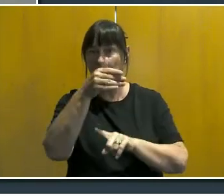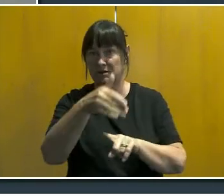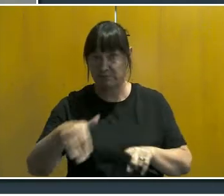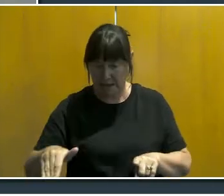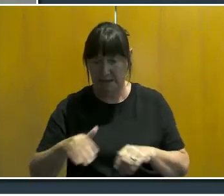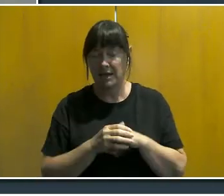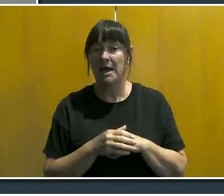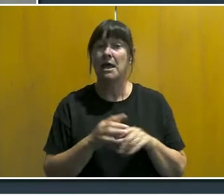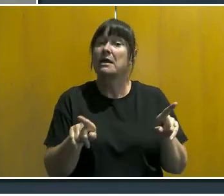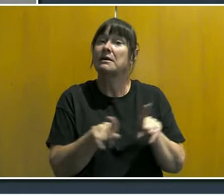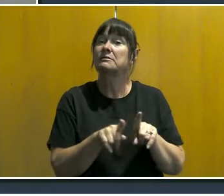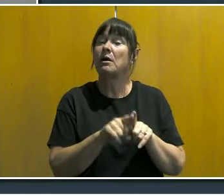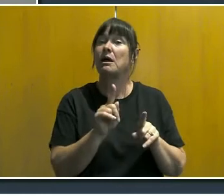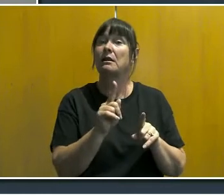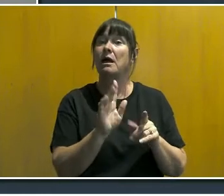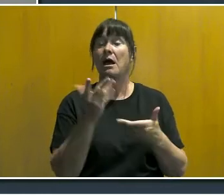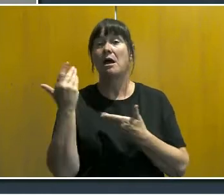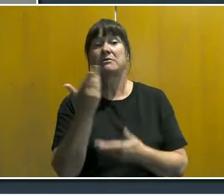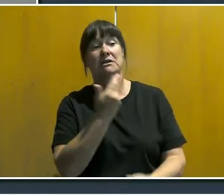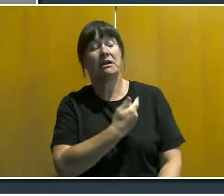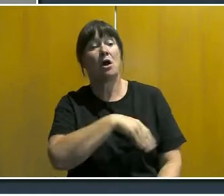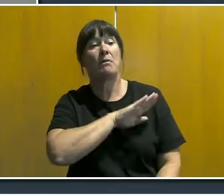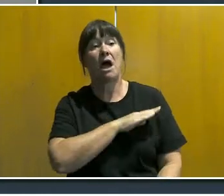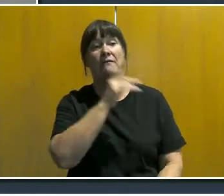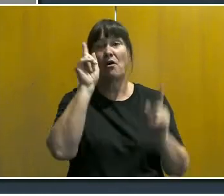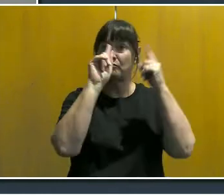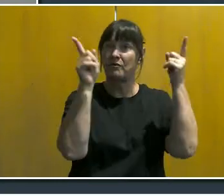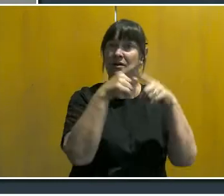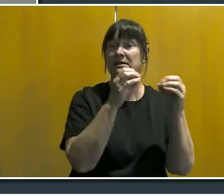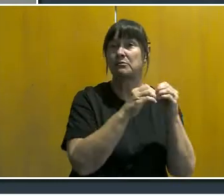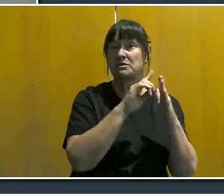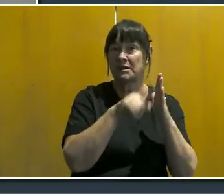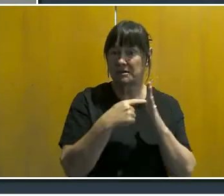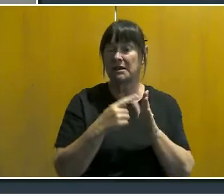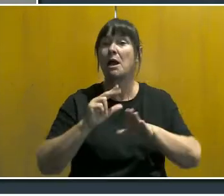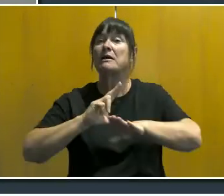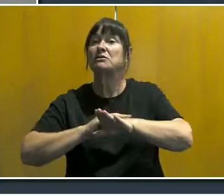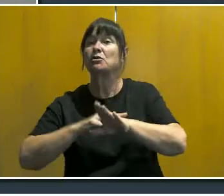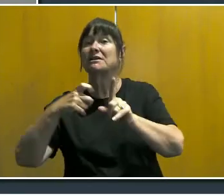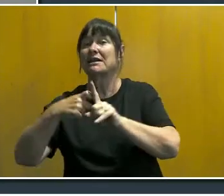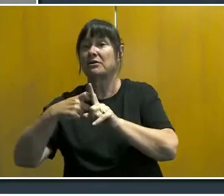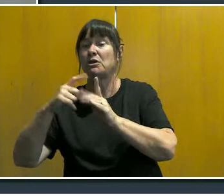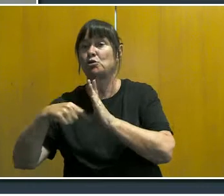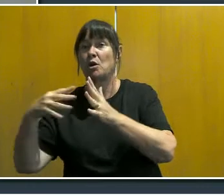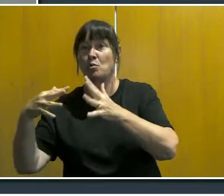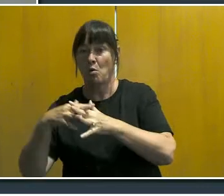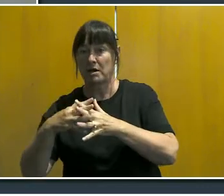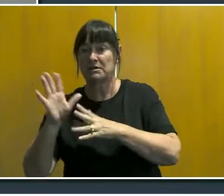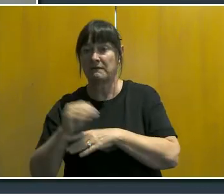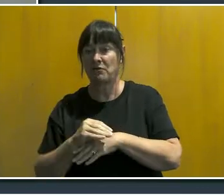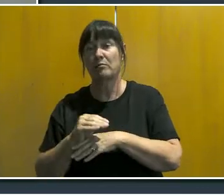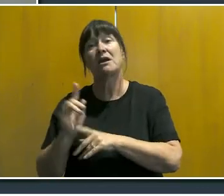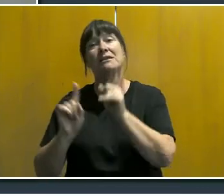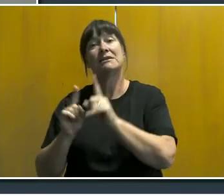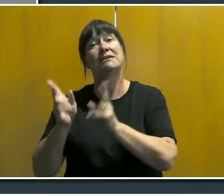presenting on behalf of Professor Bruce Clarkson and Dr. Kerry Joy Wallace from the People, Cities and Nature Research